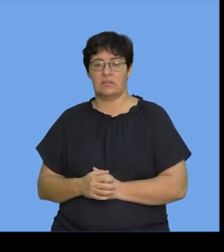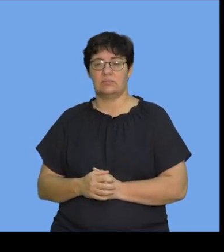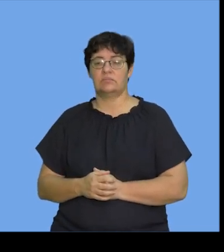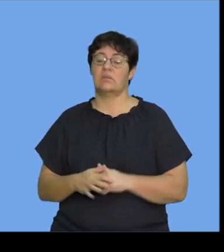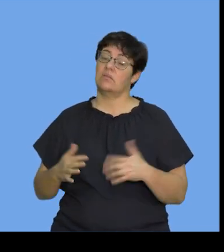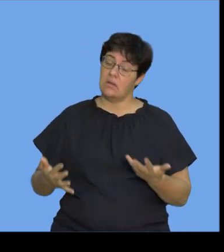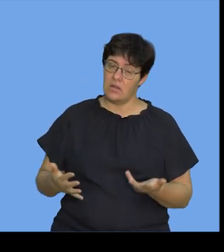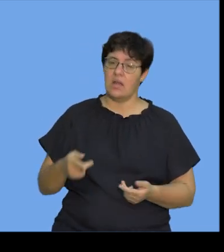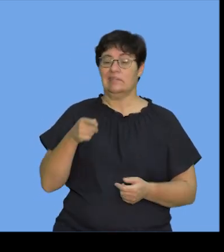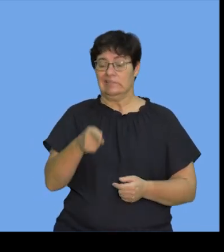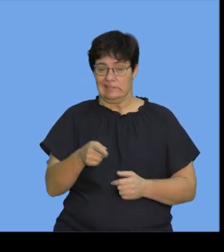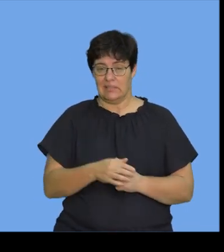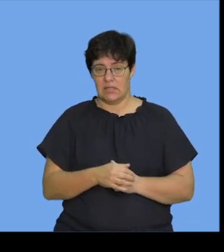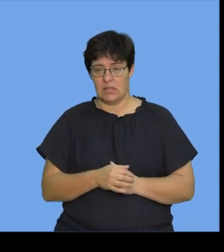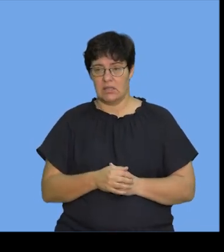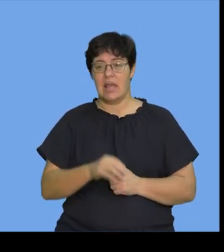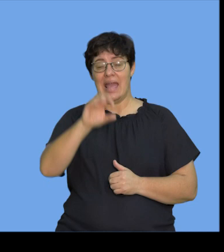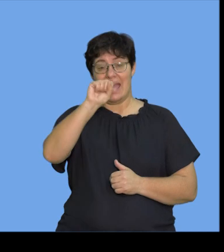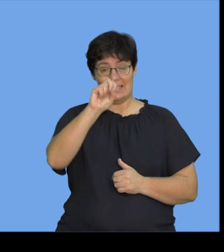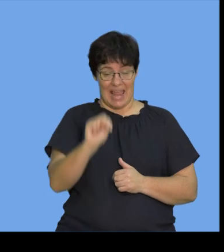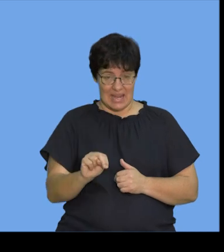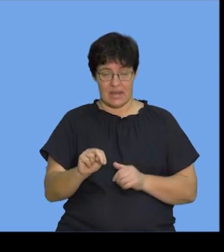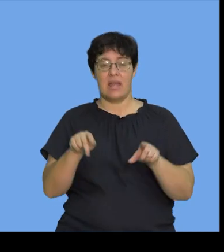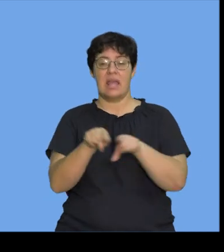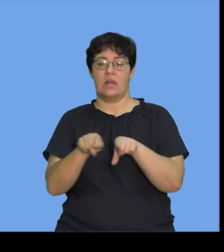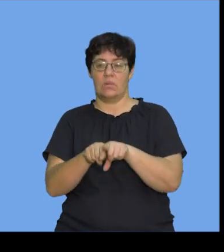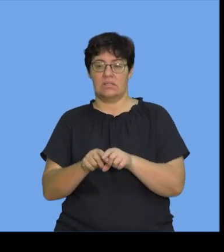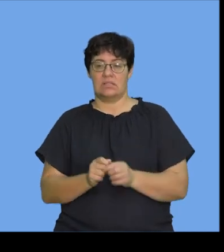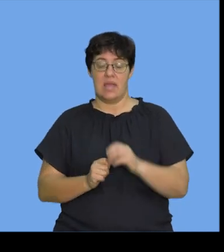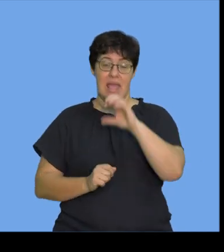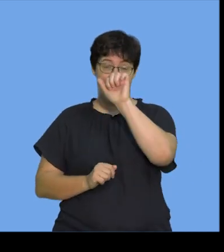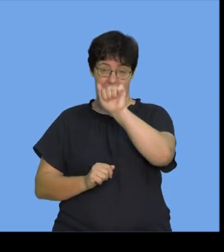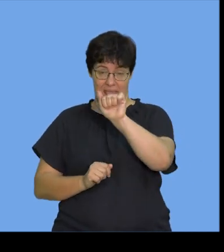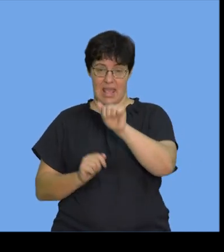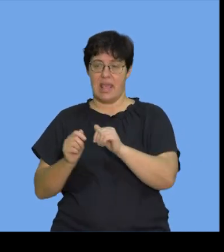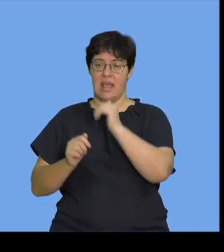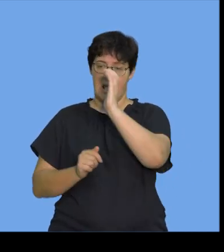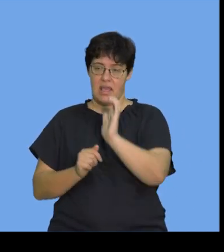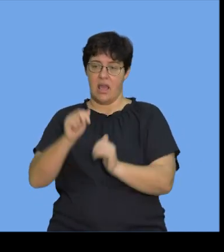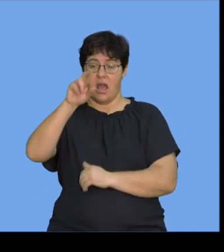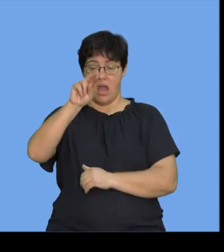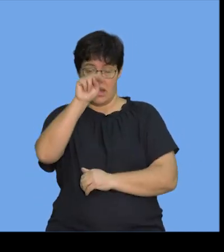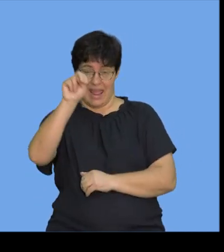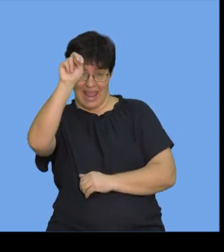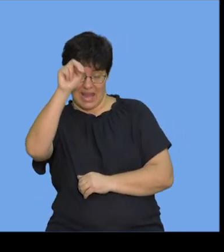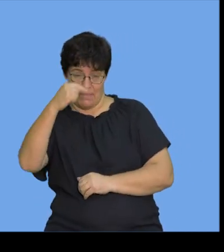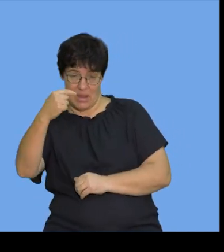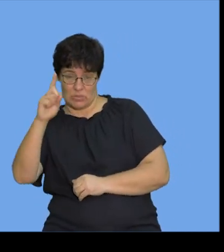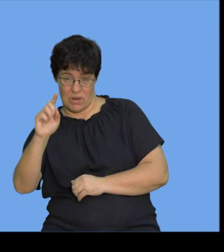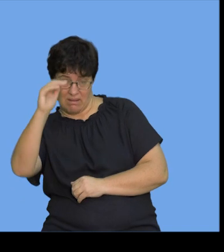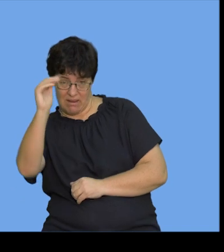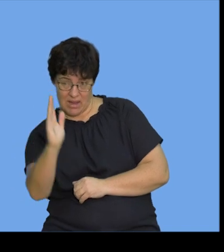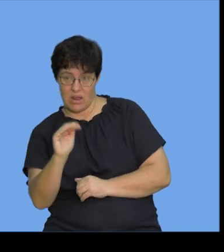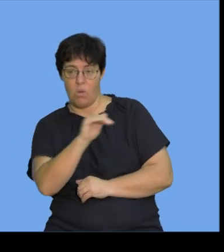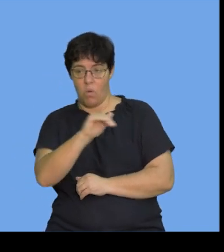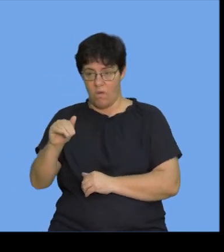really, which will then be Sn is equals to a into r to the exponent of n minus 1